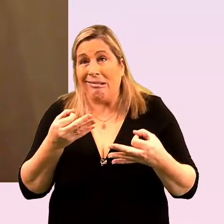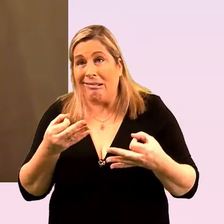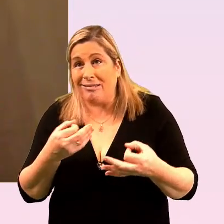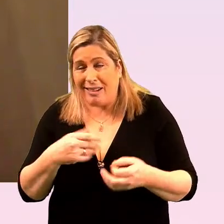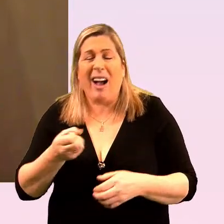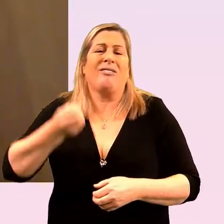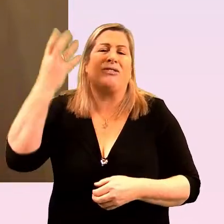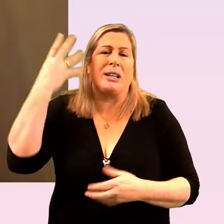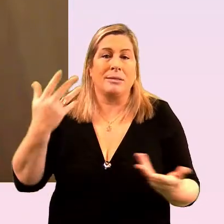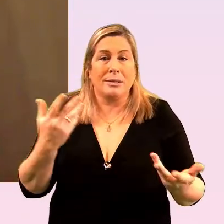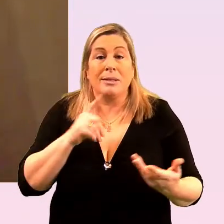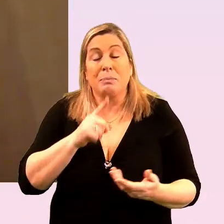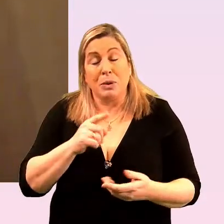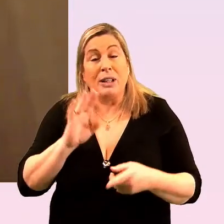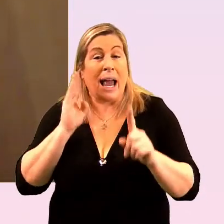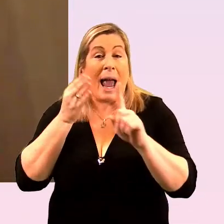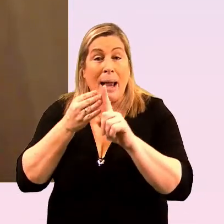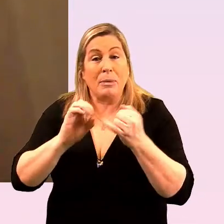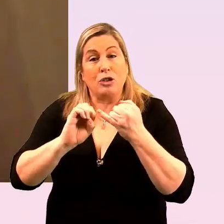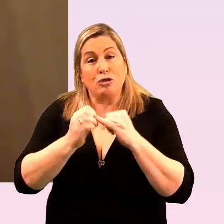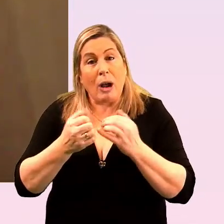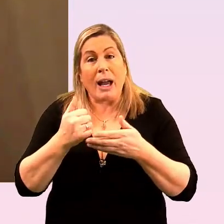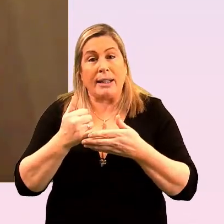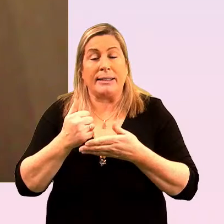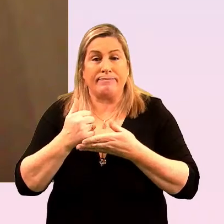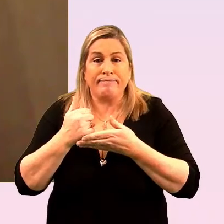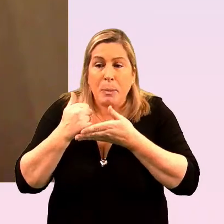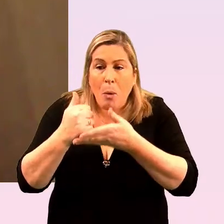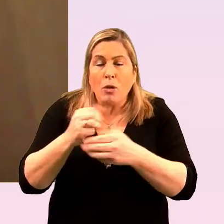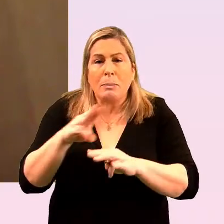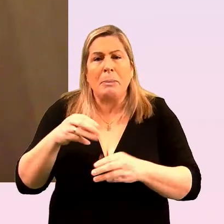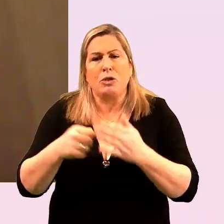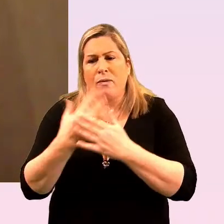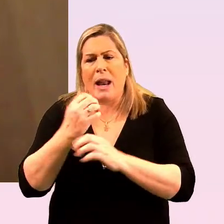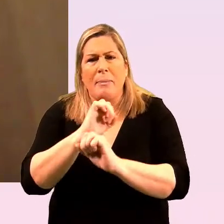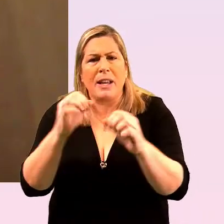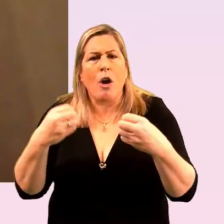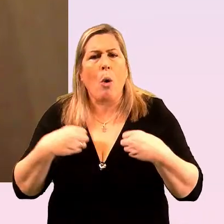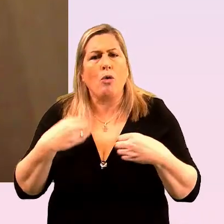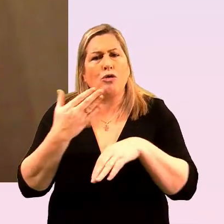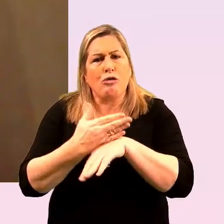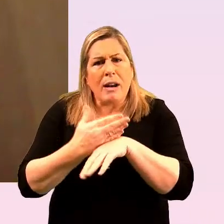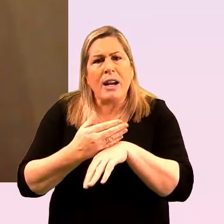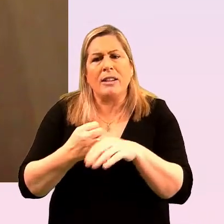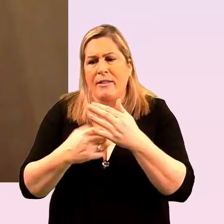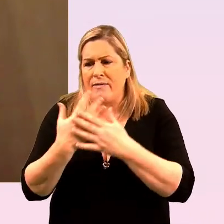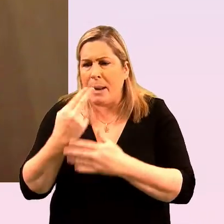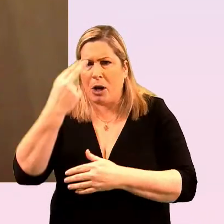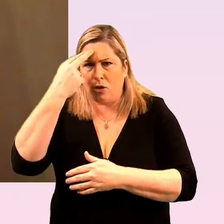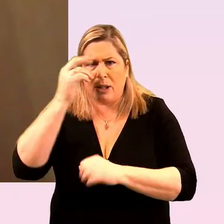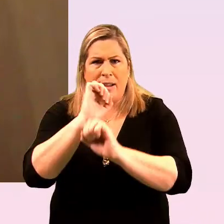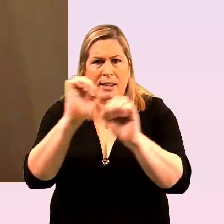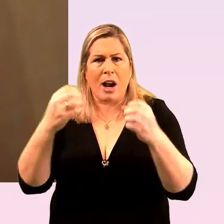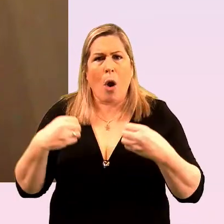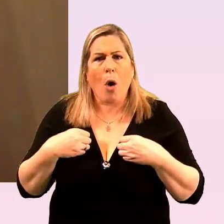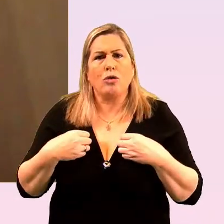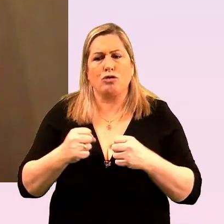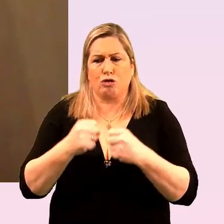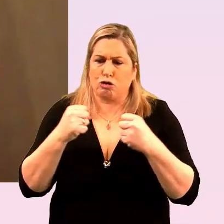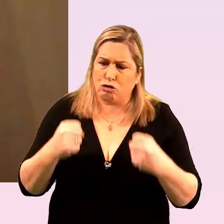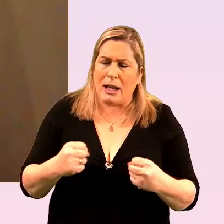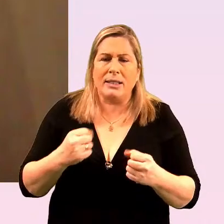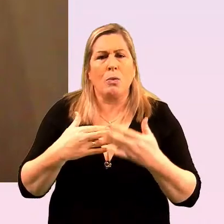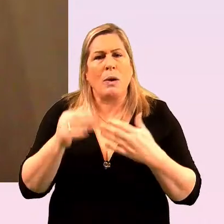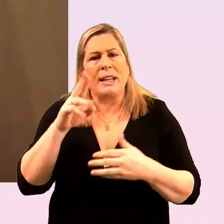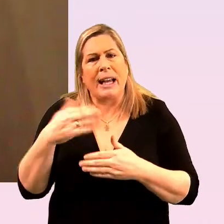to support people to develop their own career, to develop an understanding of what their strengths are, of what they can bring to a job and what they